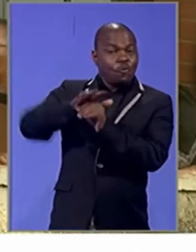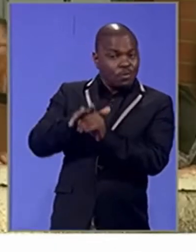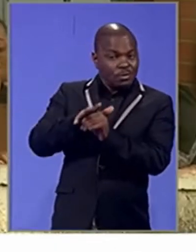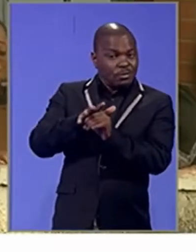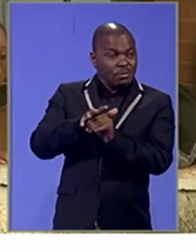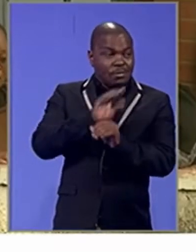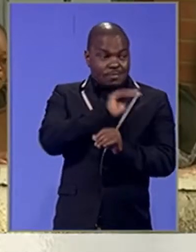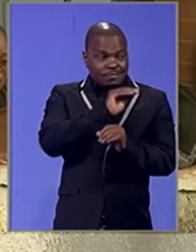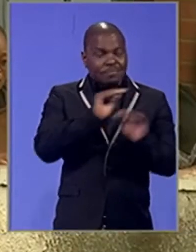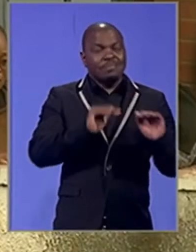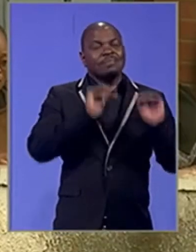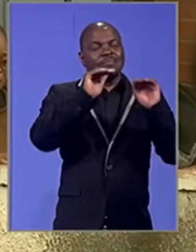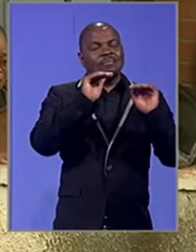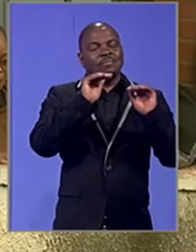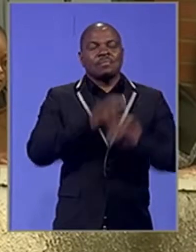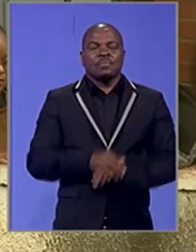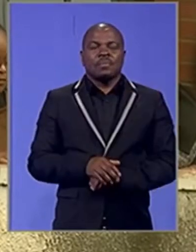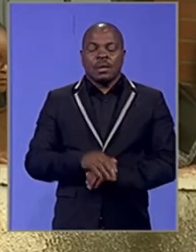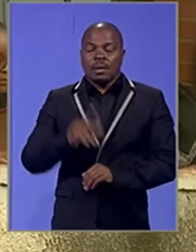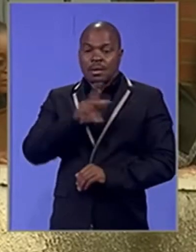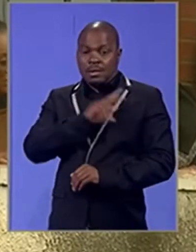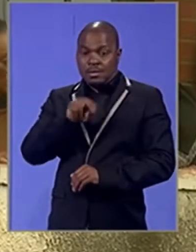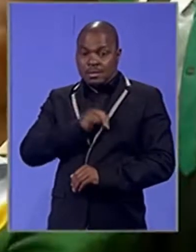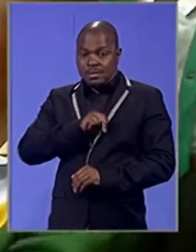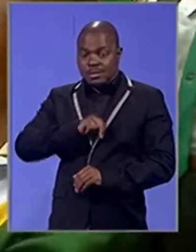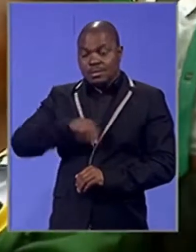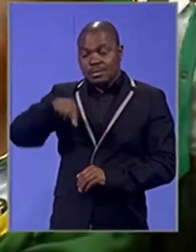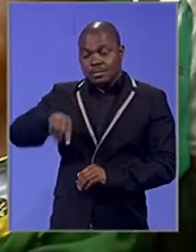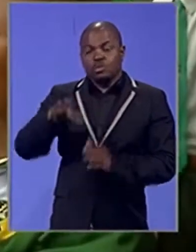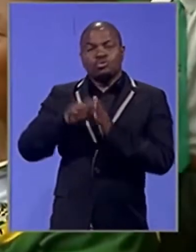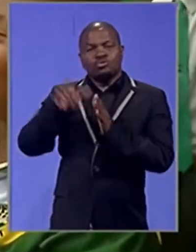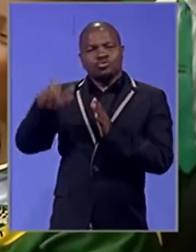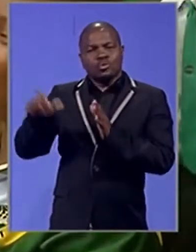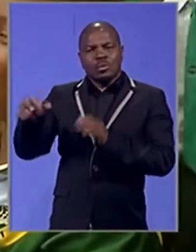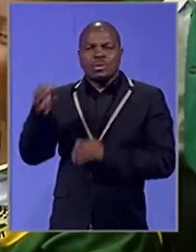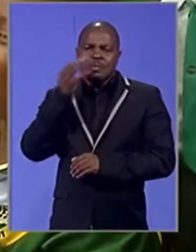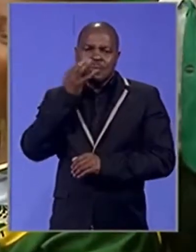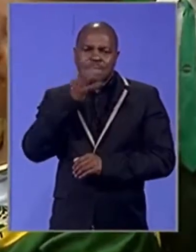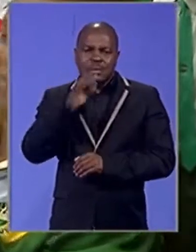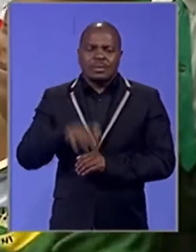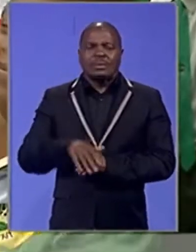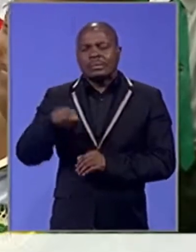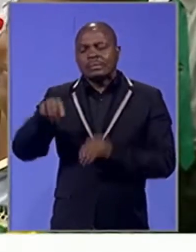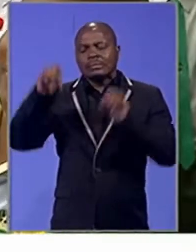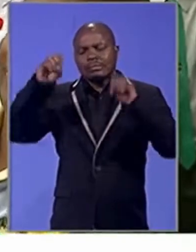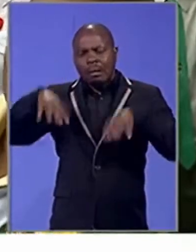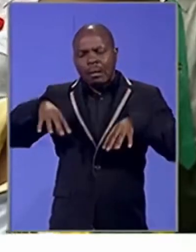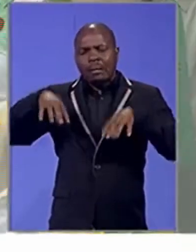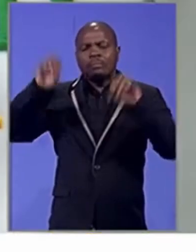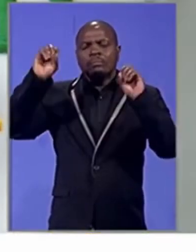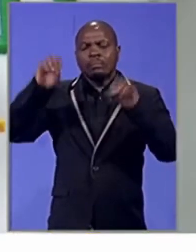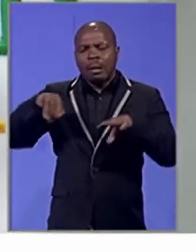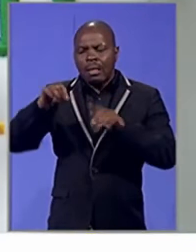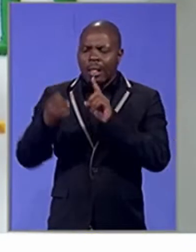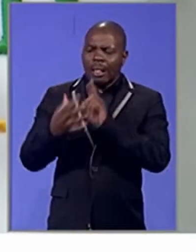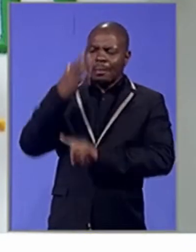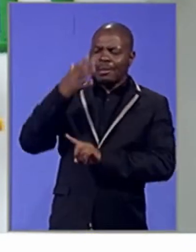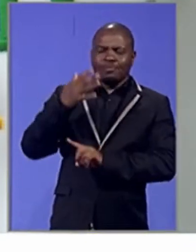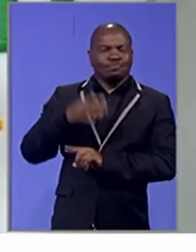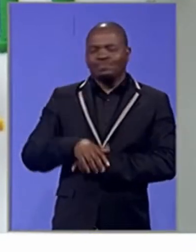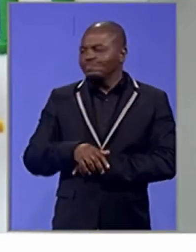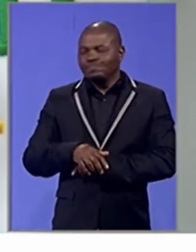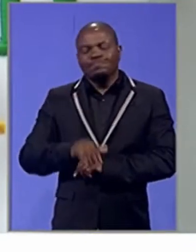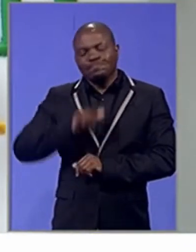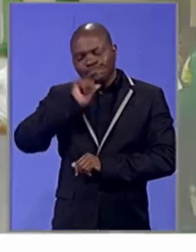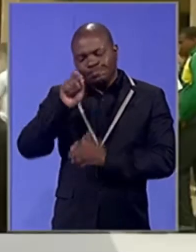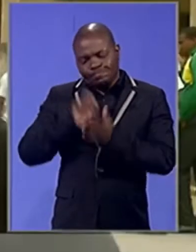COVID-19. Ditaba di sa le jwalo barutwana ba KwaZulu-Natal ba re ba keke ba dumella mohato wa kimollo ya motlakase ho ba sitisa ho ngola ditlhatlhobo